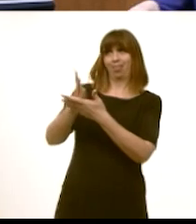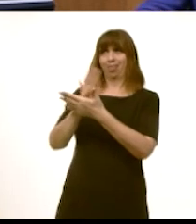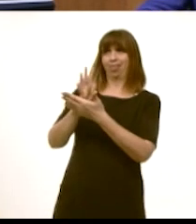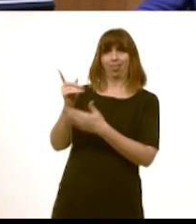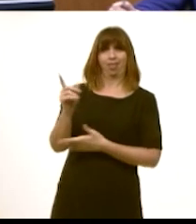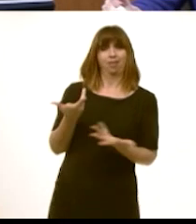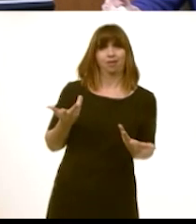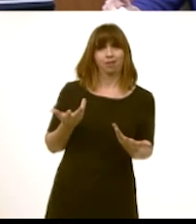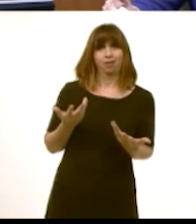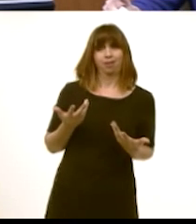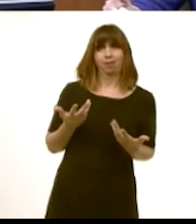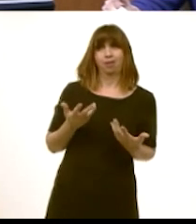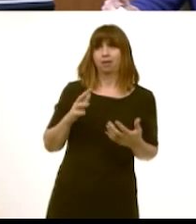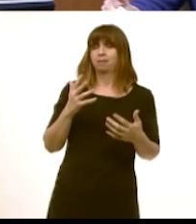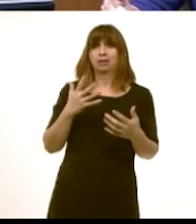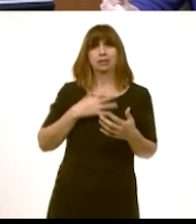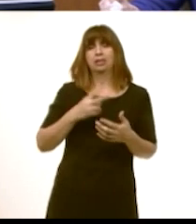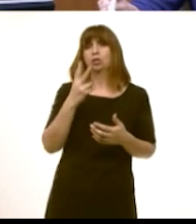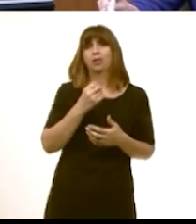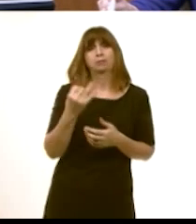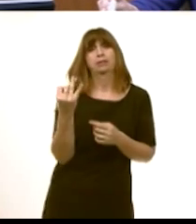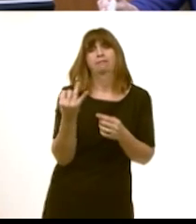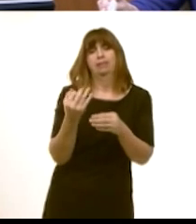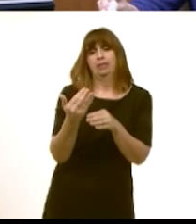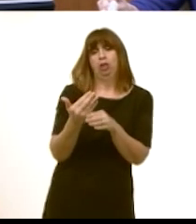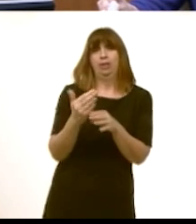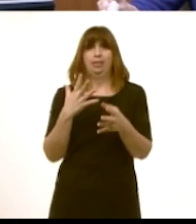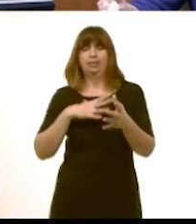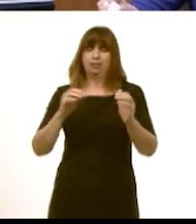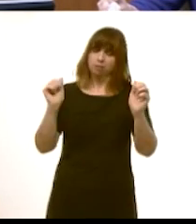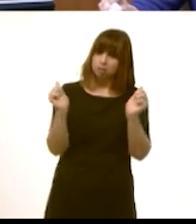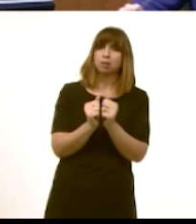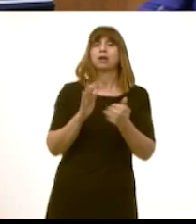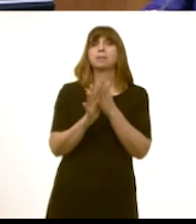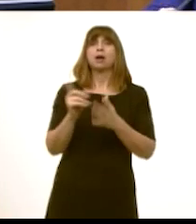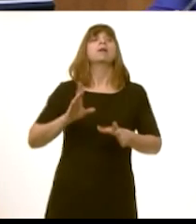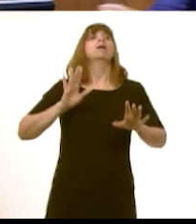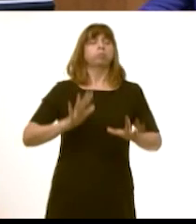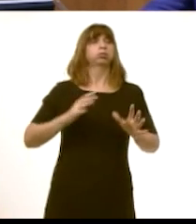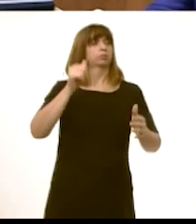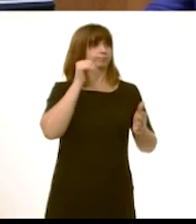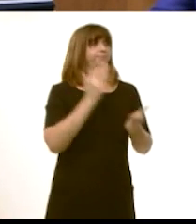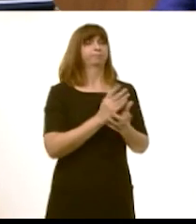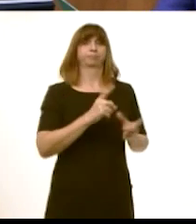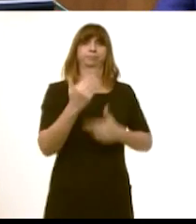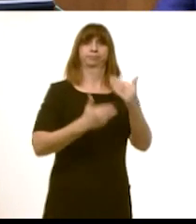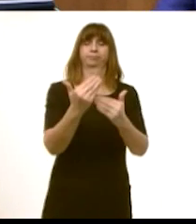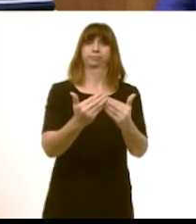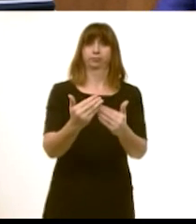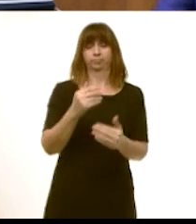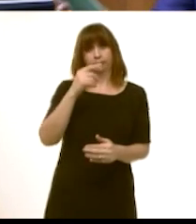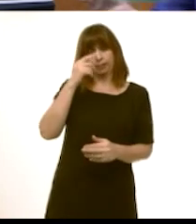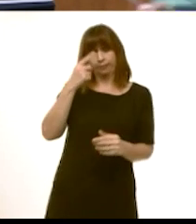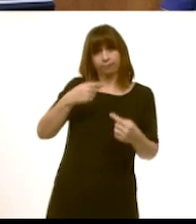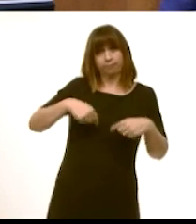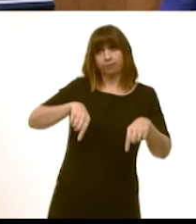whether it's the end of next year or the beginning of 2017, in order that uncertainty can be removed. But there's no doubt that if we do not